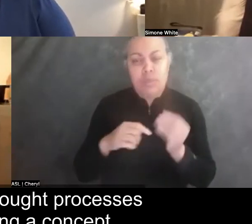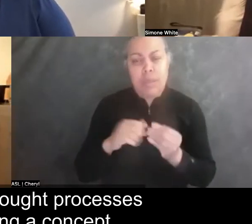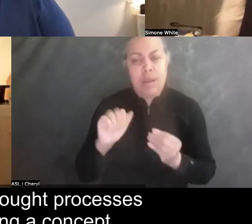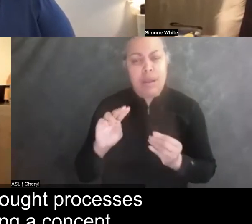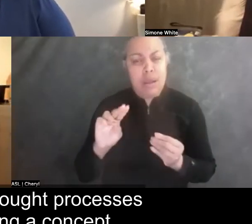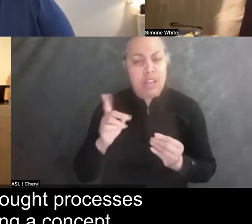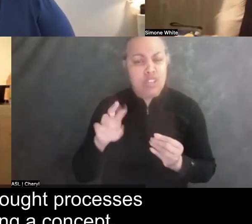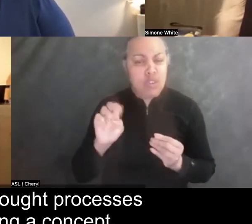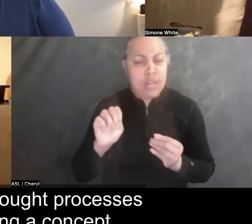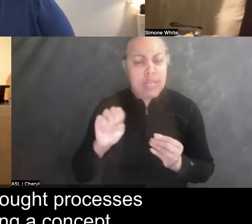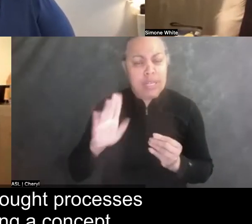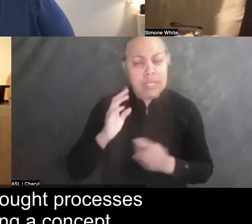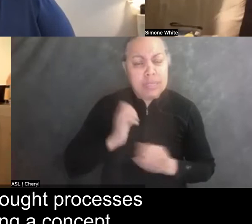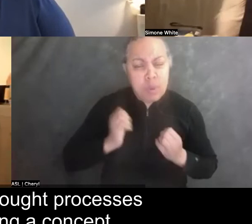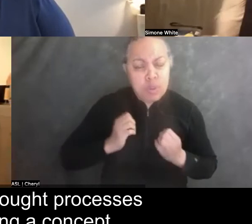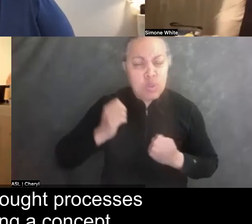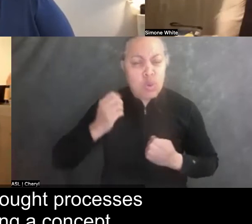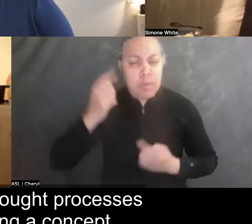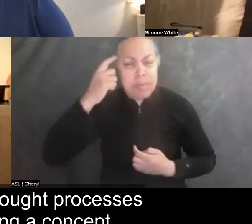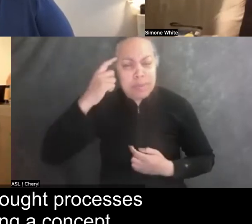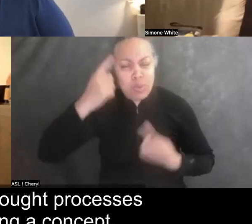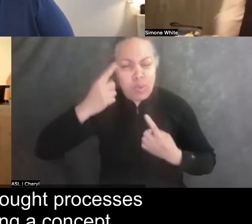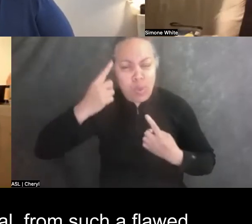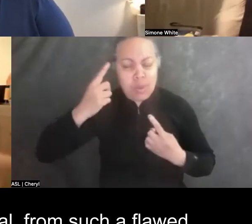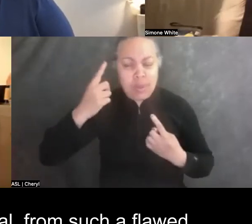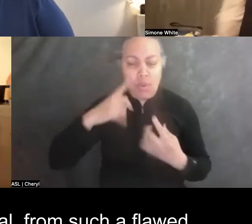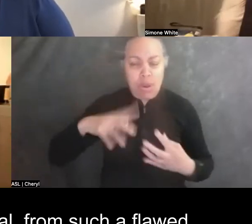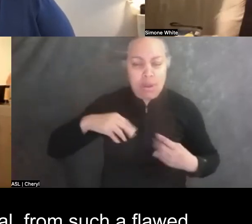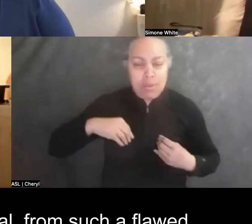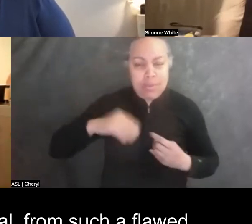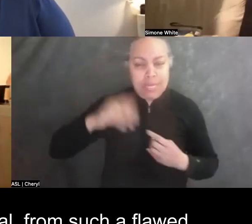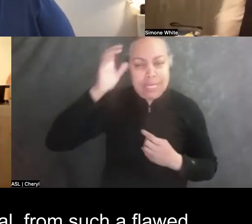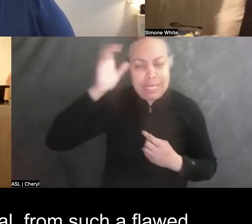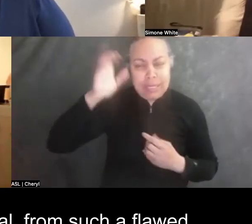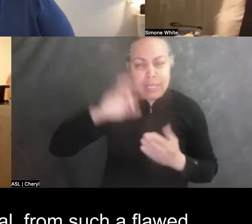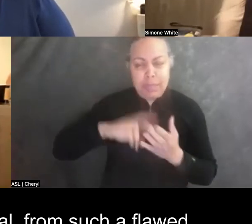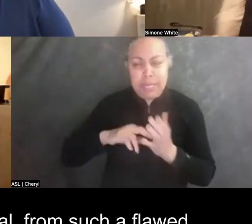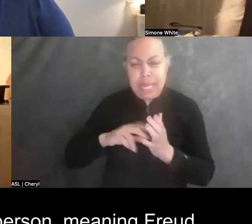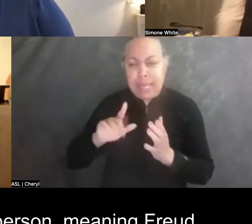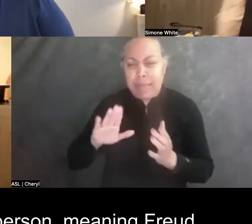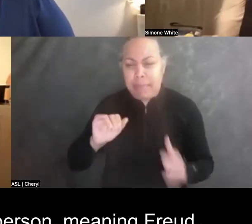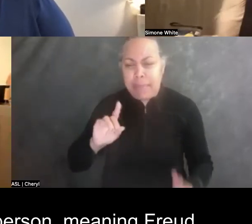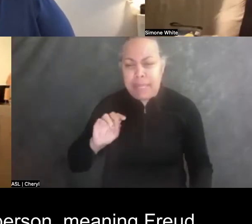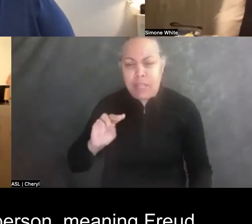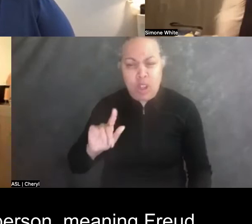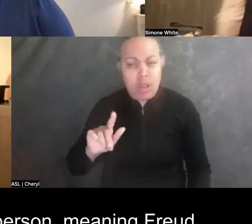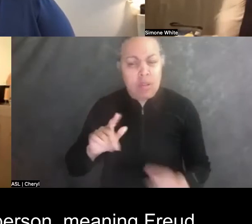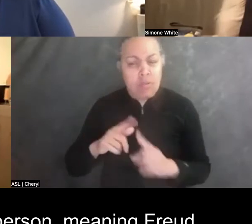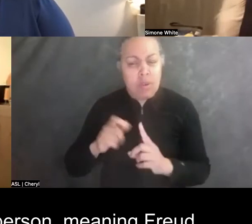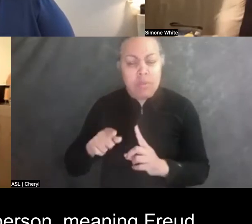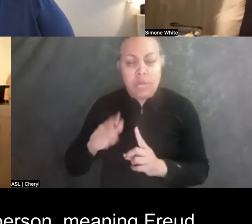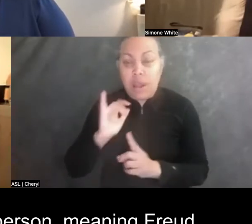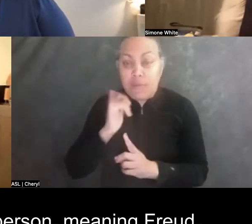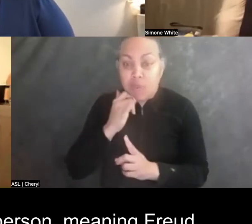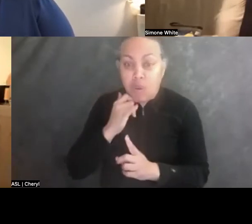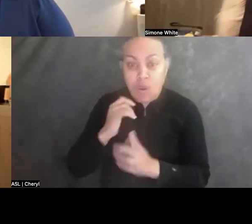thought processes of embracing a concept, meaning the libidinal, from such a flawed or possibly harmful person,